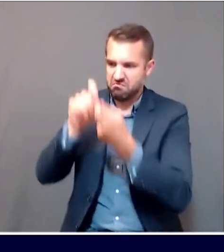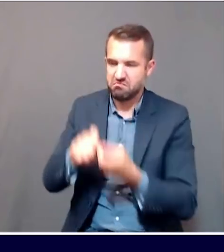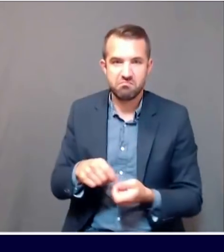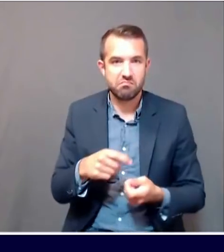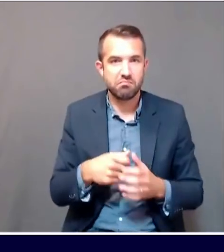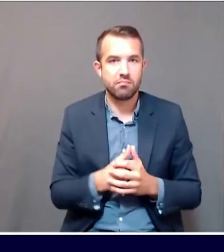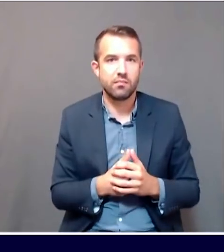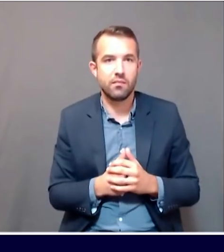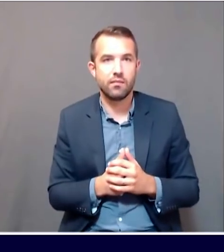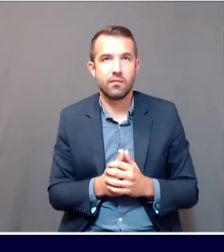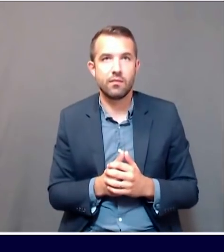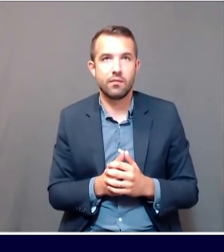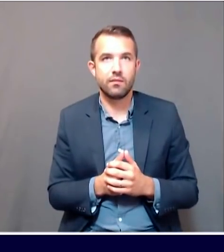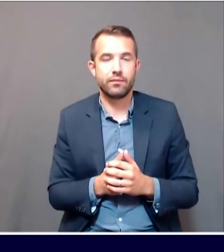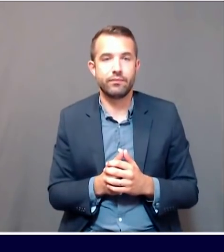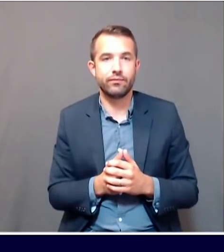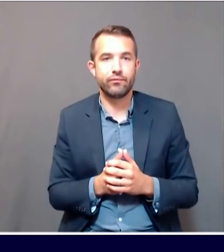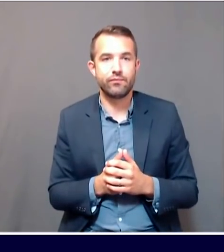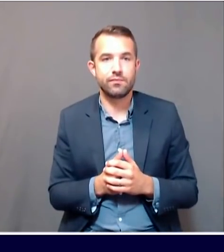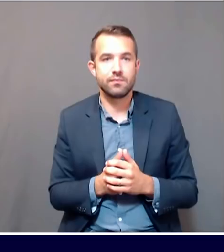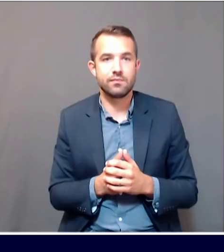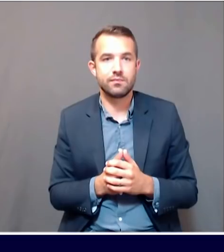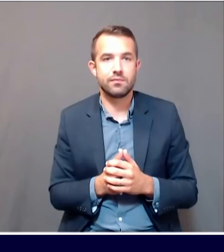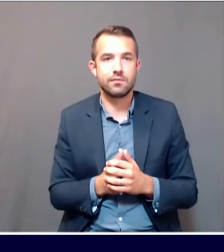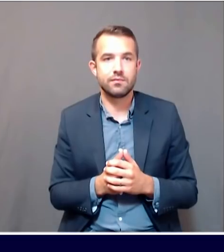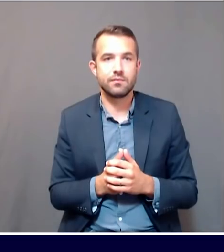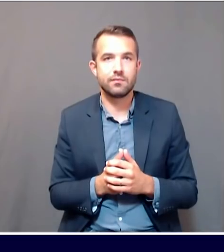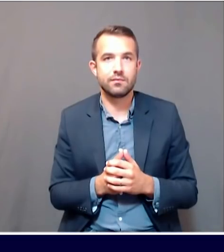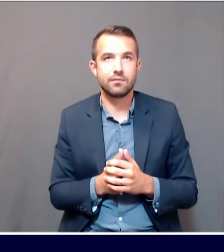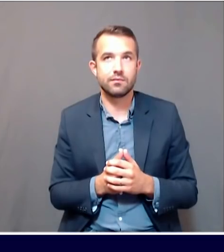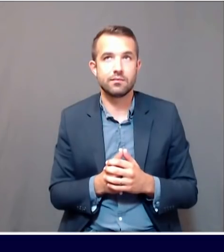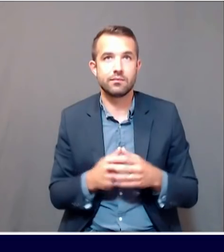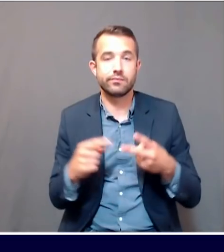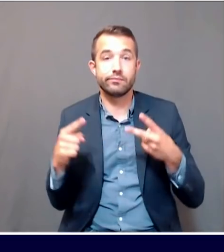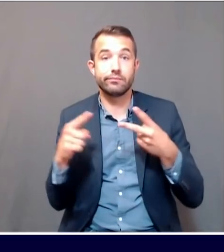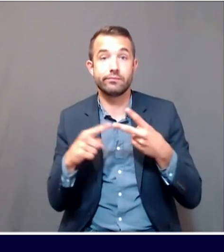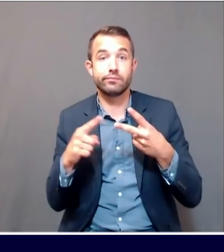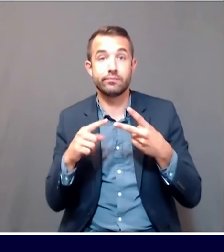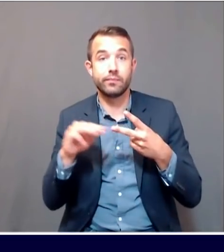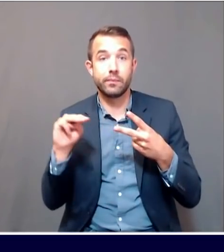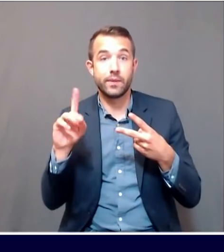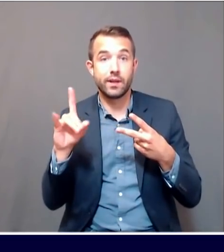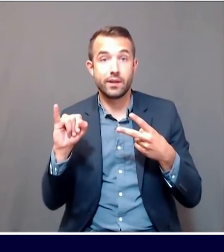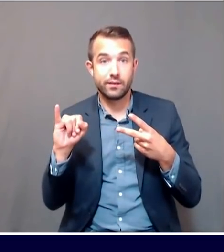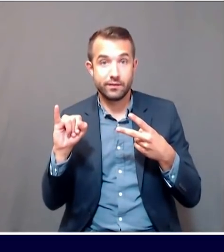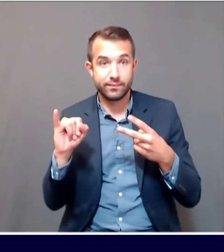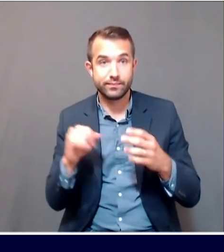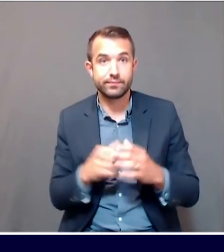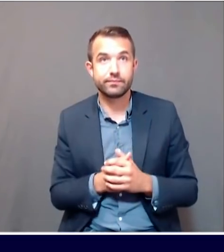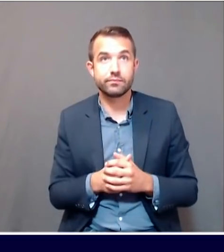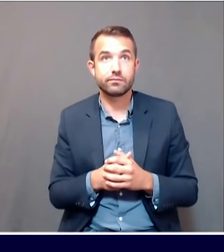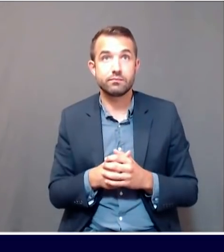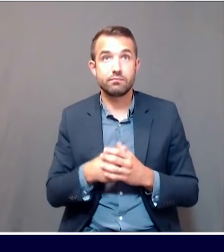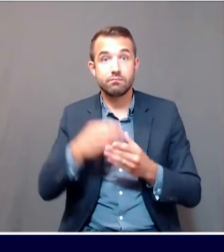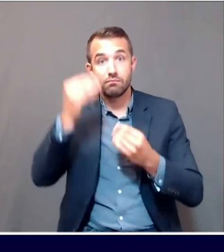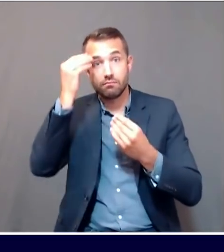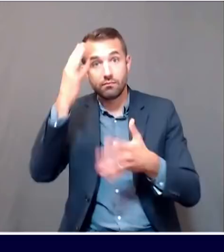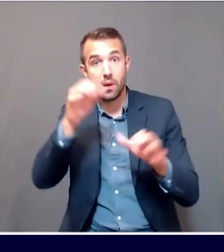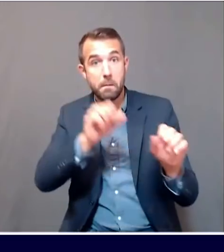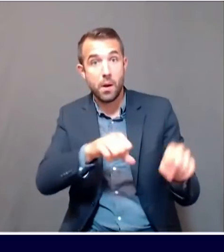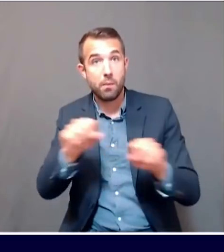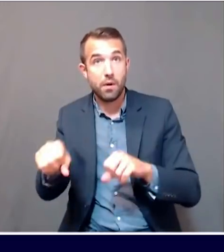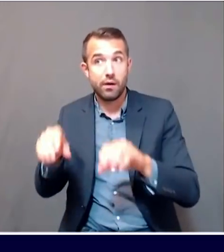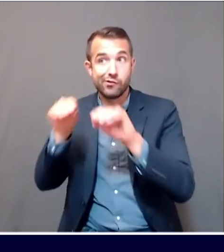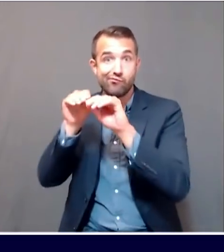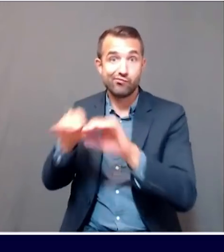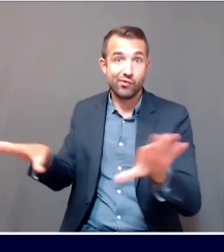Yep. So let me start there, Patrick. This is not a potential outbreak. We're not labeling this as a potential